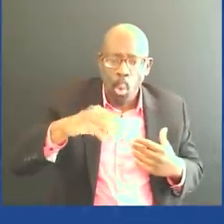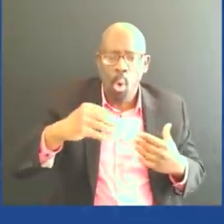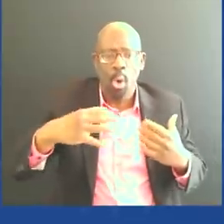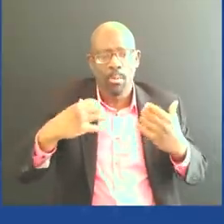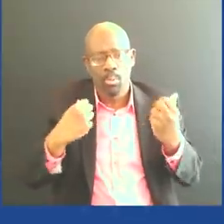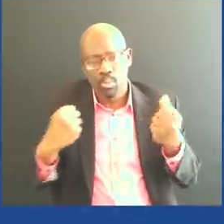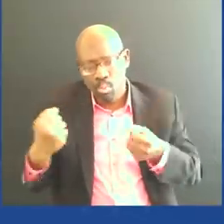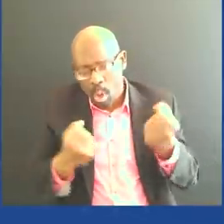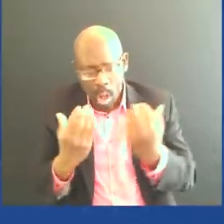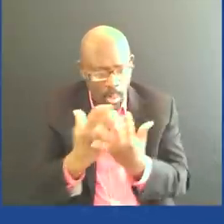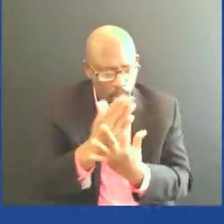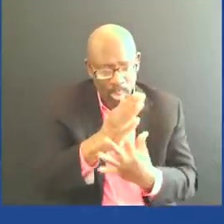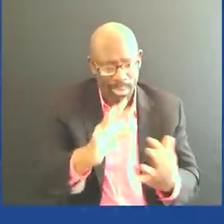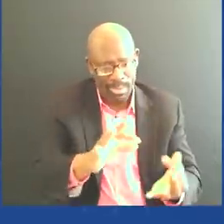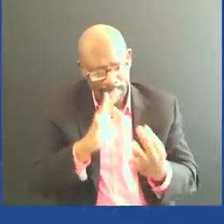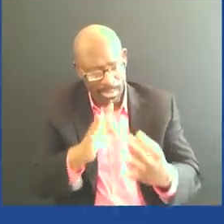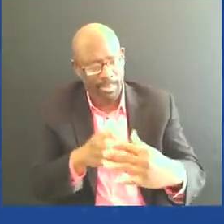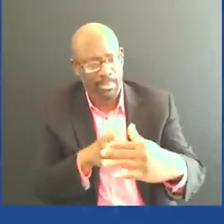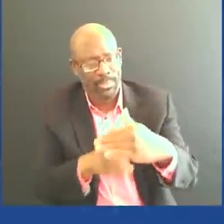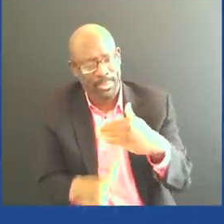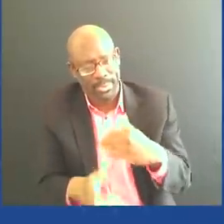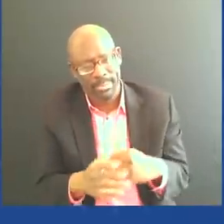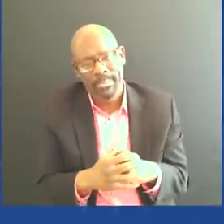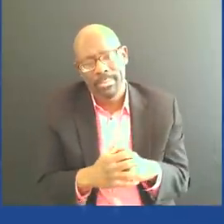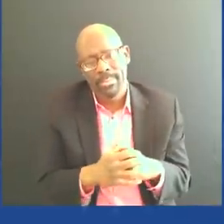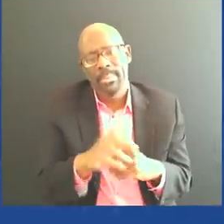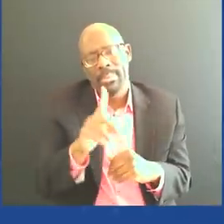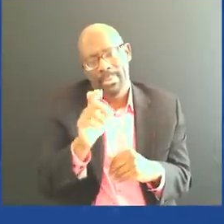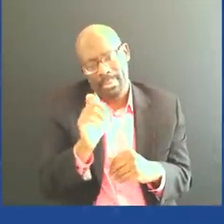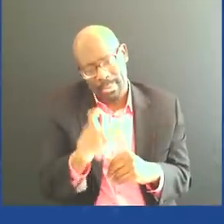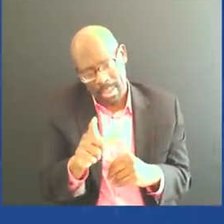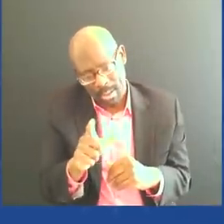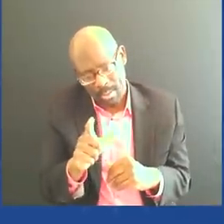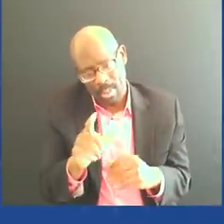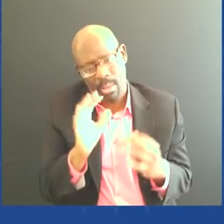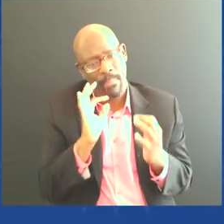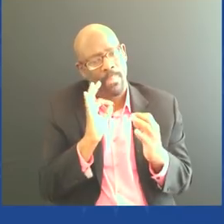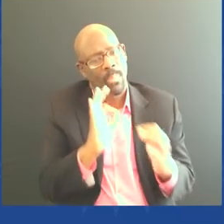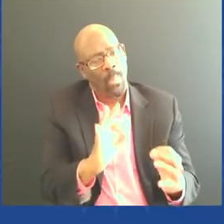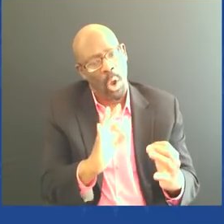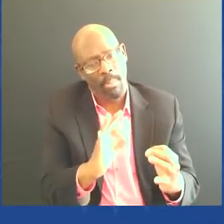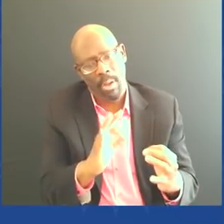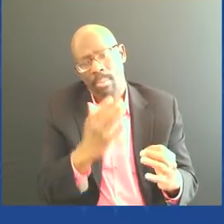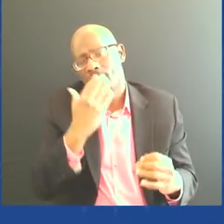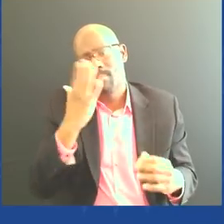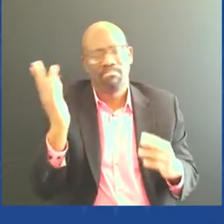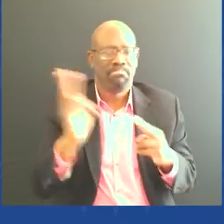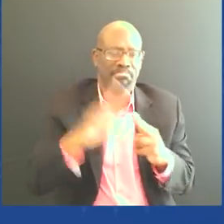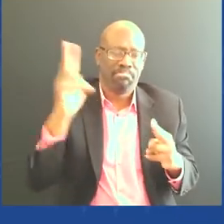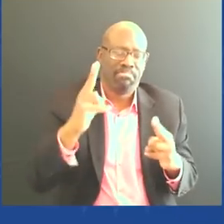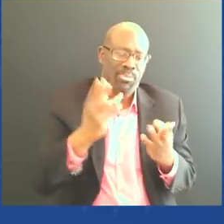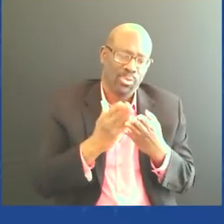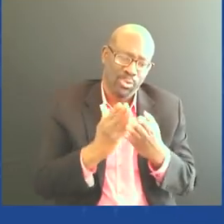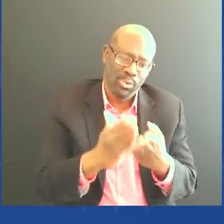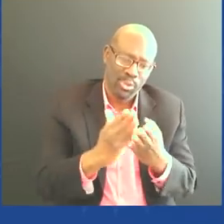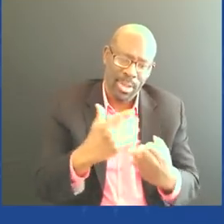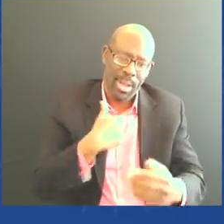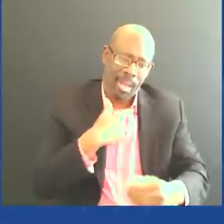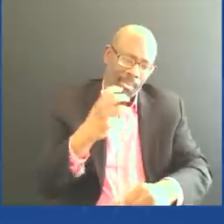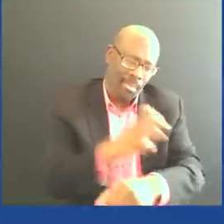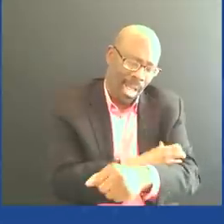Delaware stands before you as the ideal ship. Limitless in range, unmatched in power, precision, and